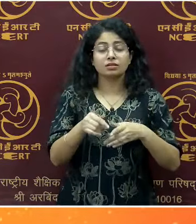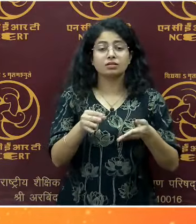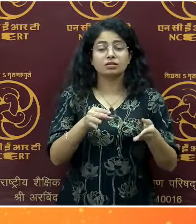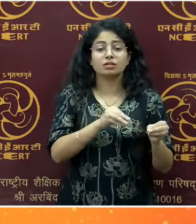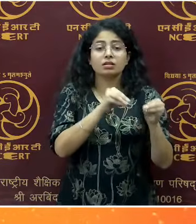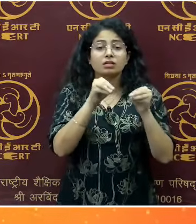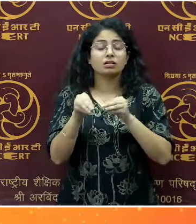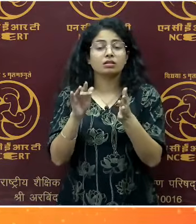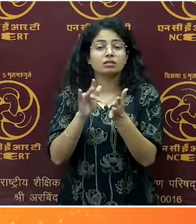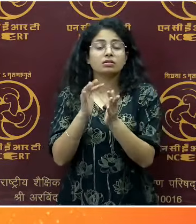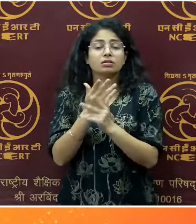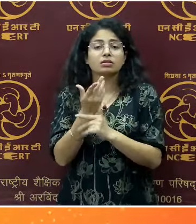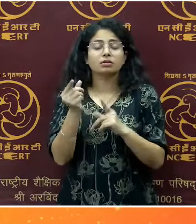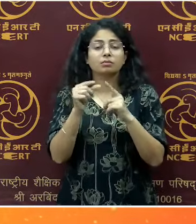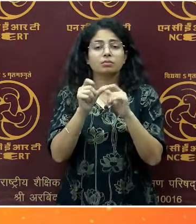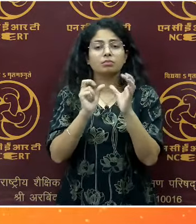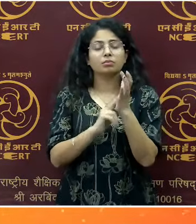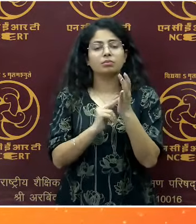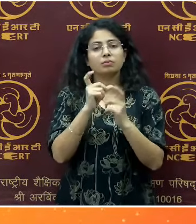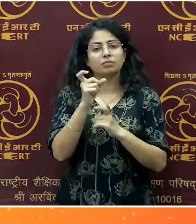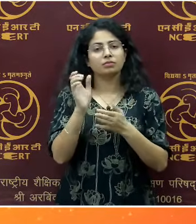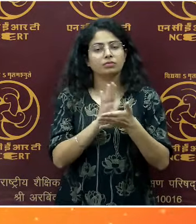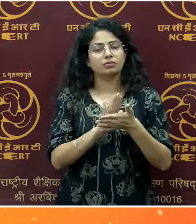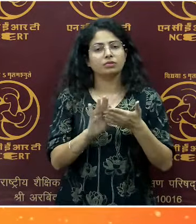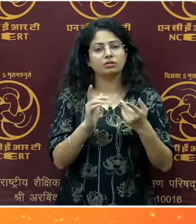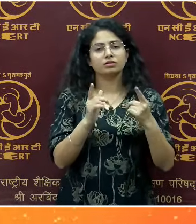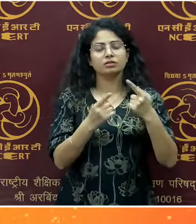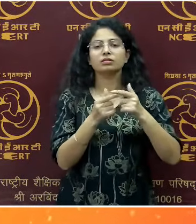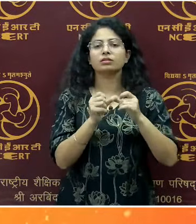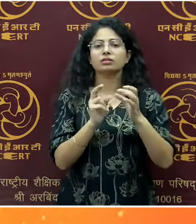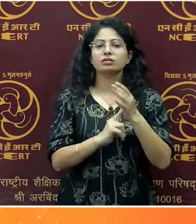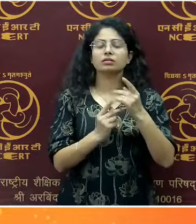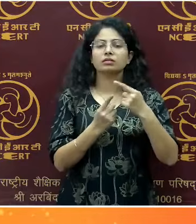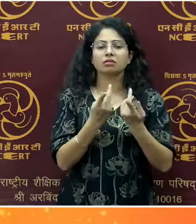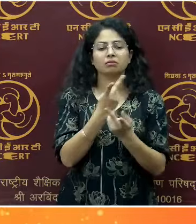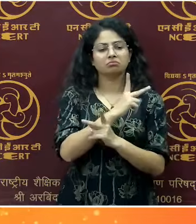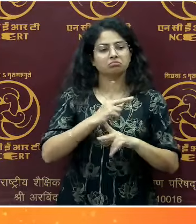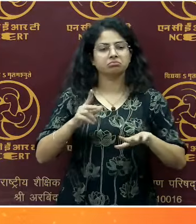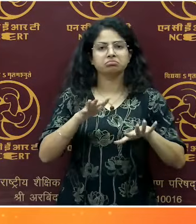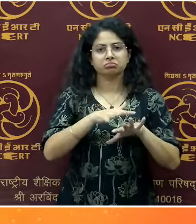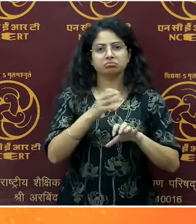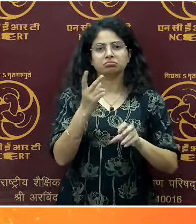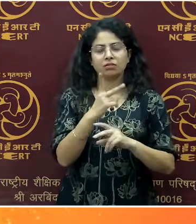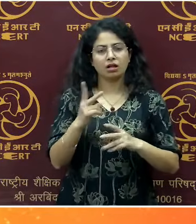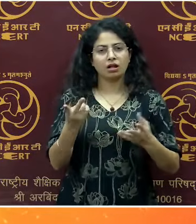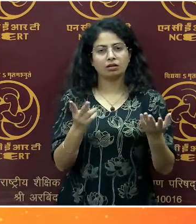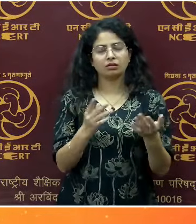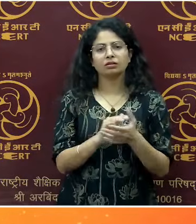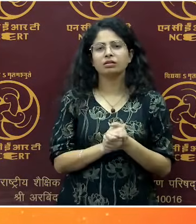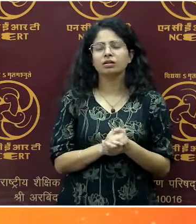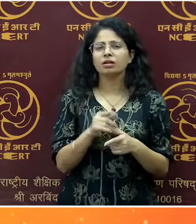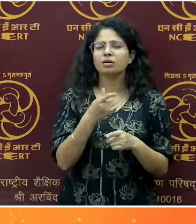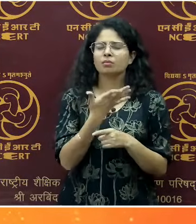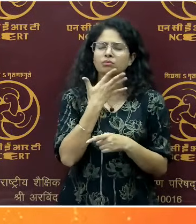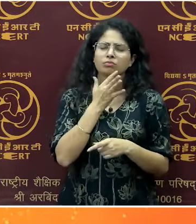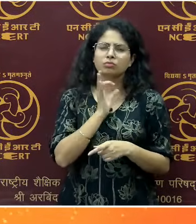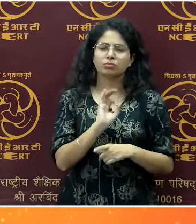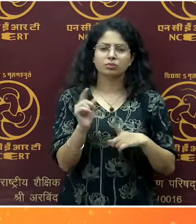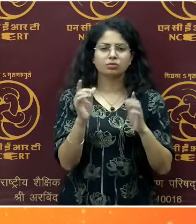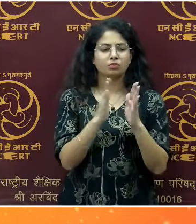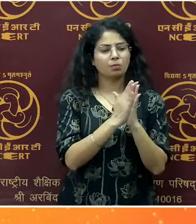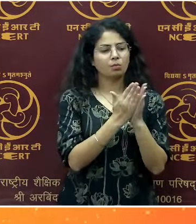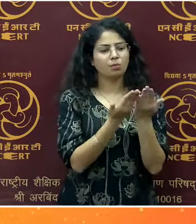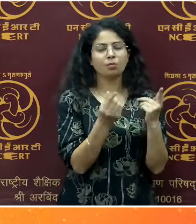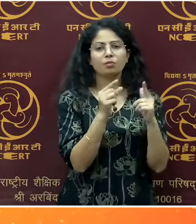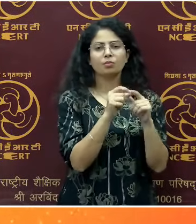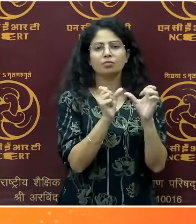the Panchatantra, and I think Panchatantra has a lot of characters, animal characters Yes. only, right? So what's the beauty of Panchatantra stories